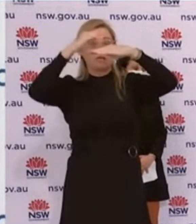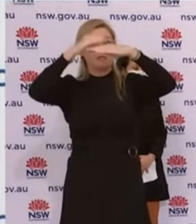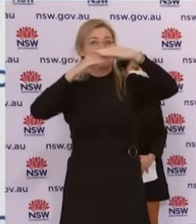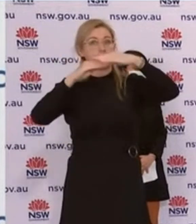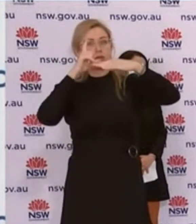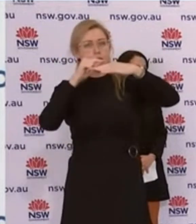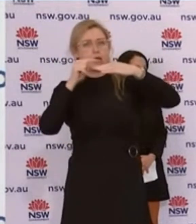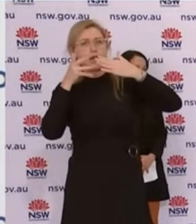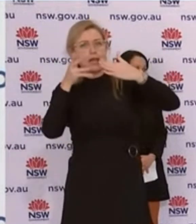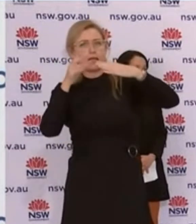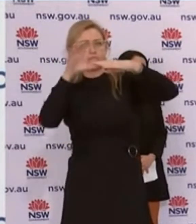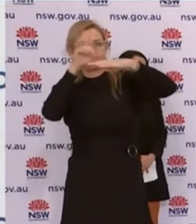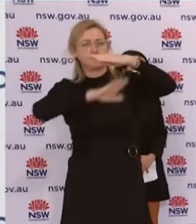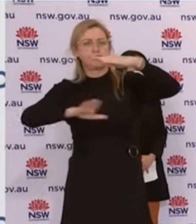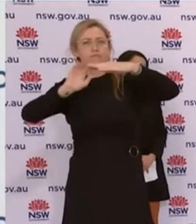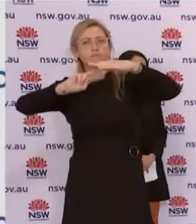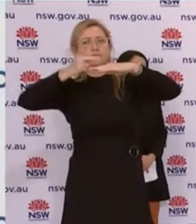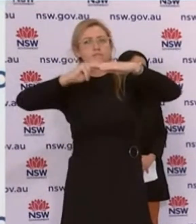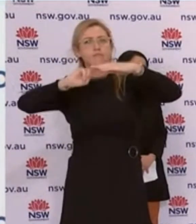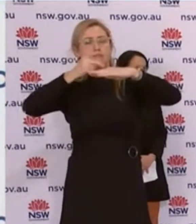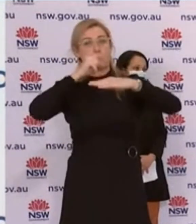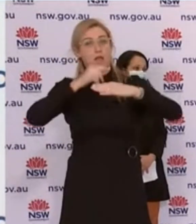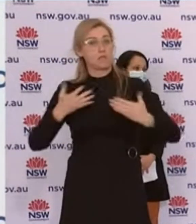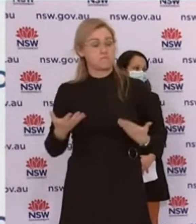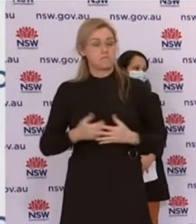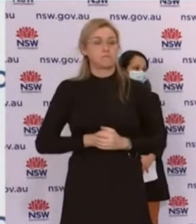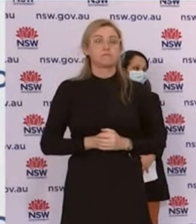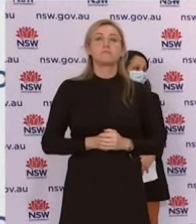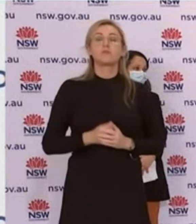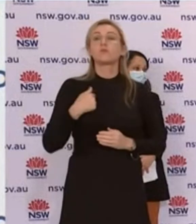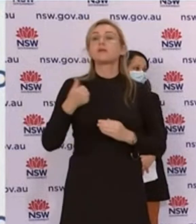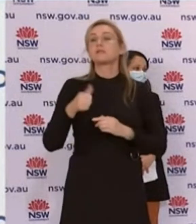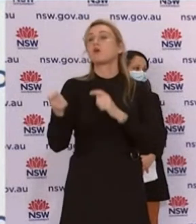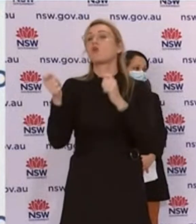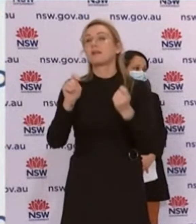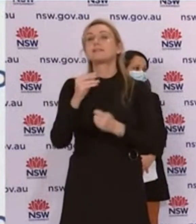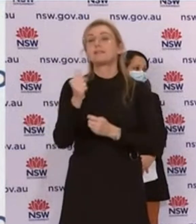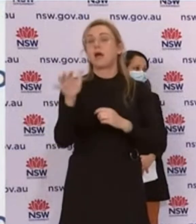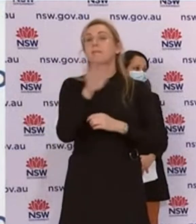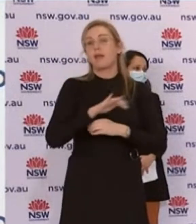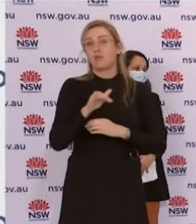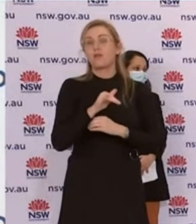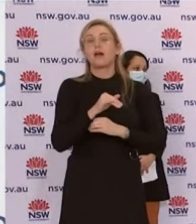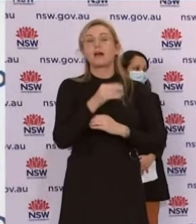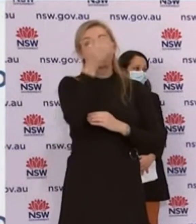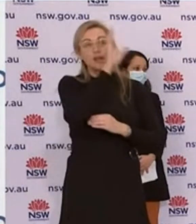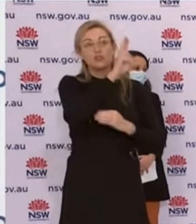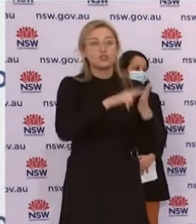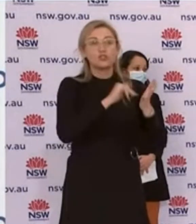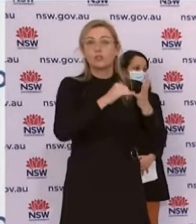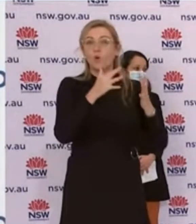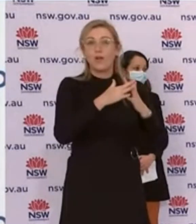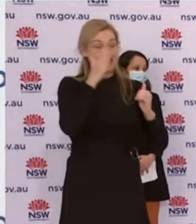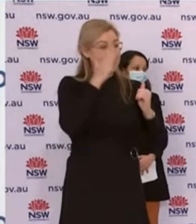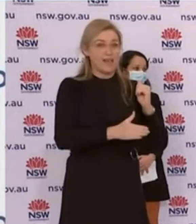lockdown in the regions till midnight September the 10th as a precaution. There are parts of regional New South Wales that have never had a case and don't have